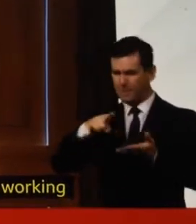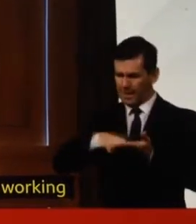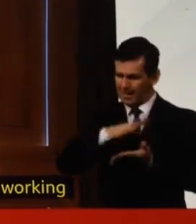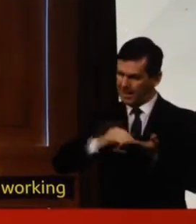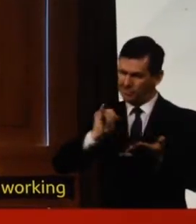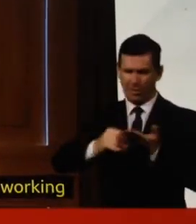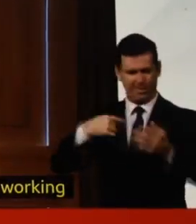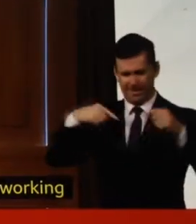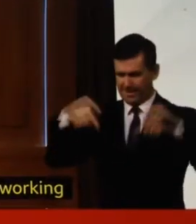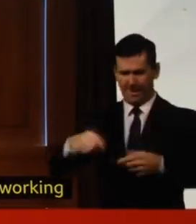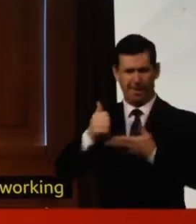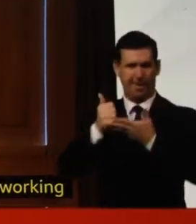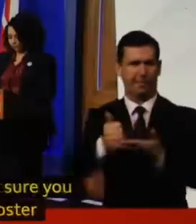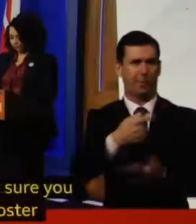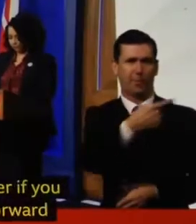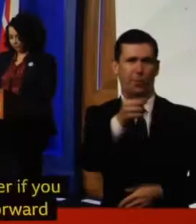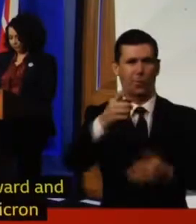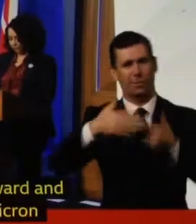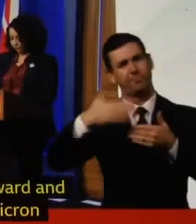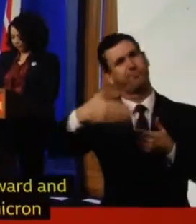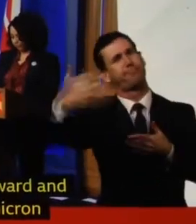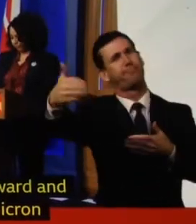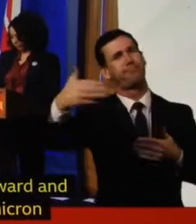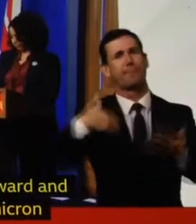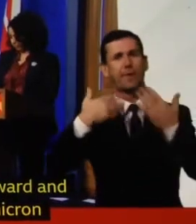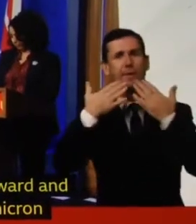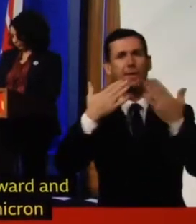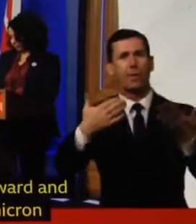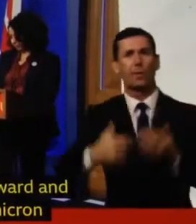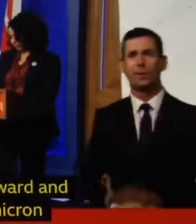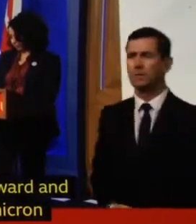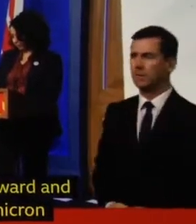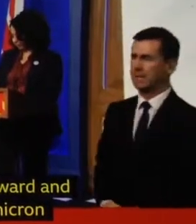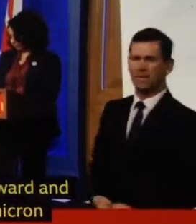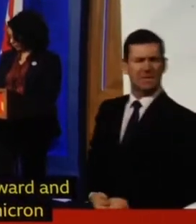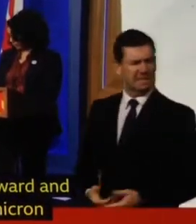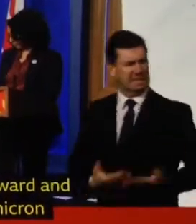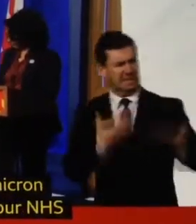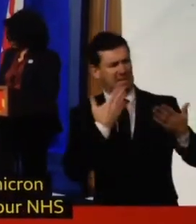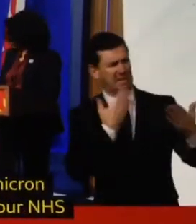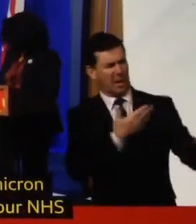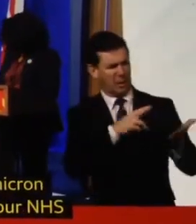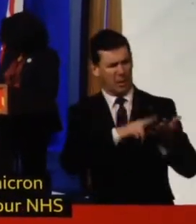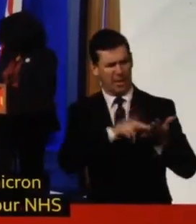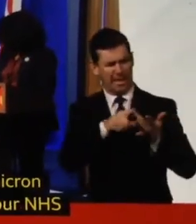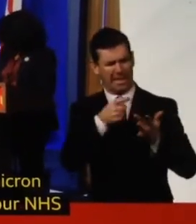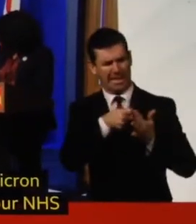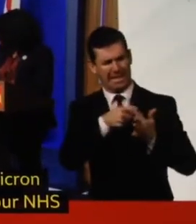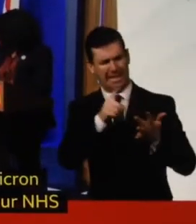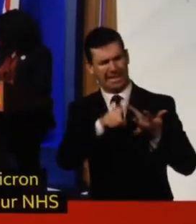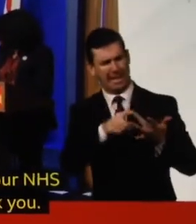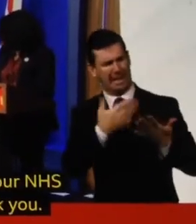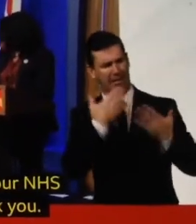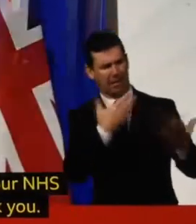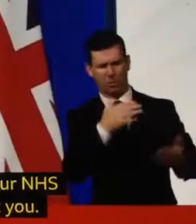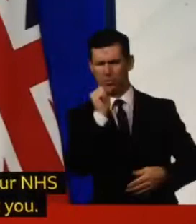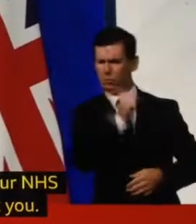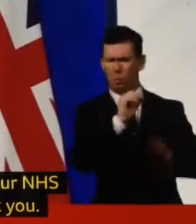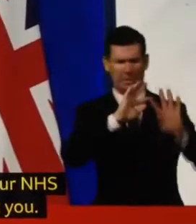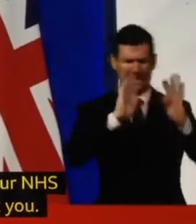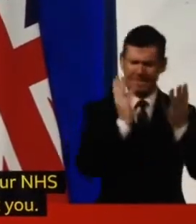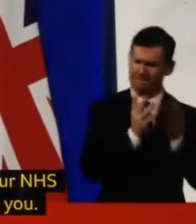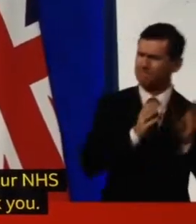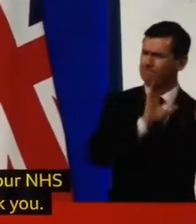here for you. Thank you. Thank you very, very much, Nikki, and thank you for everything that you and your teams are doing. It's